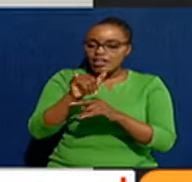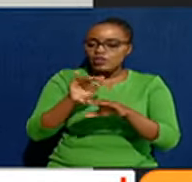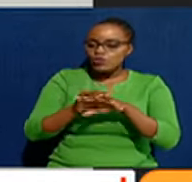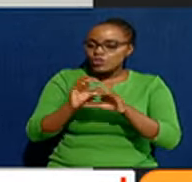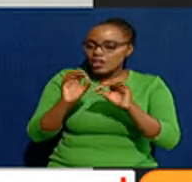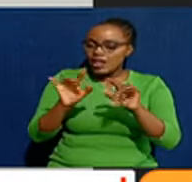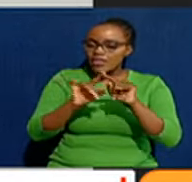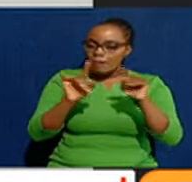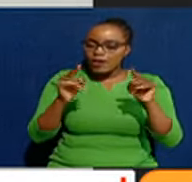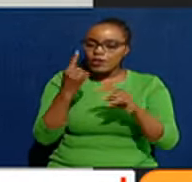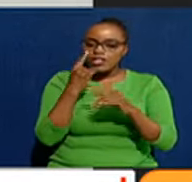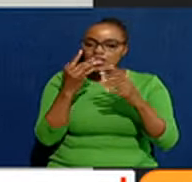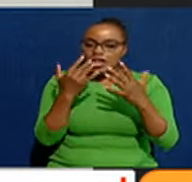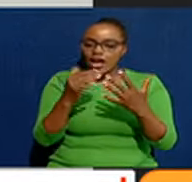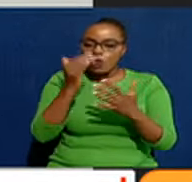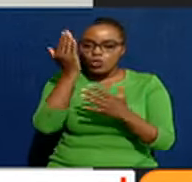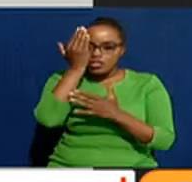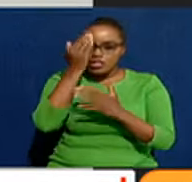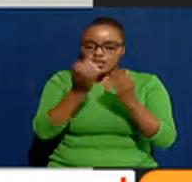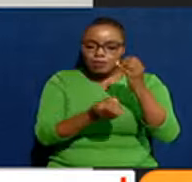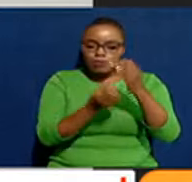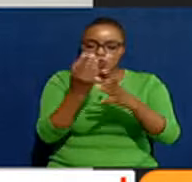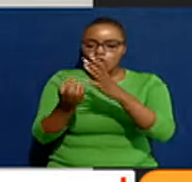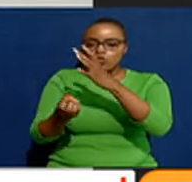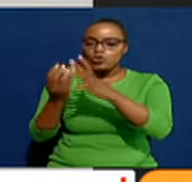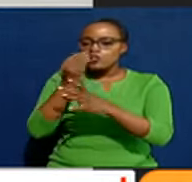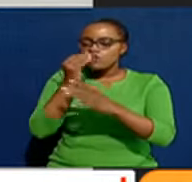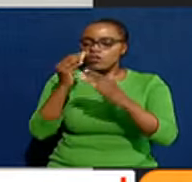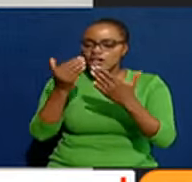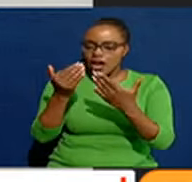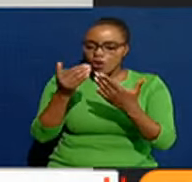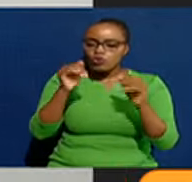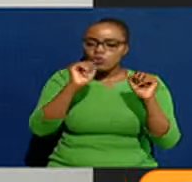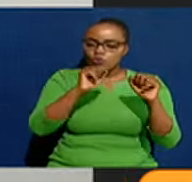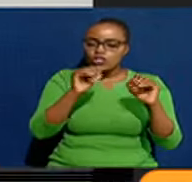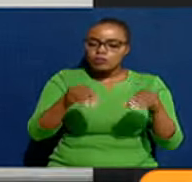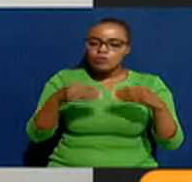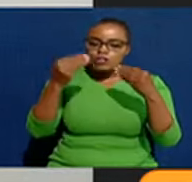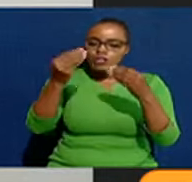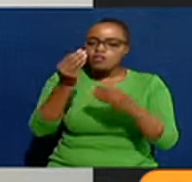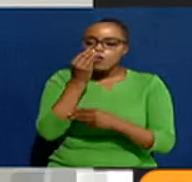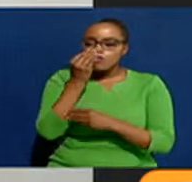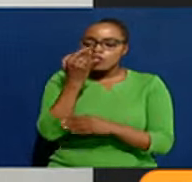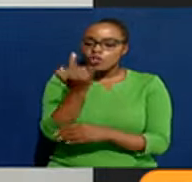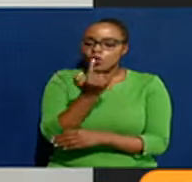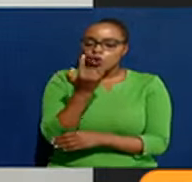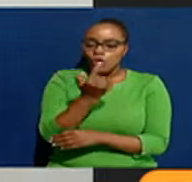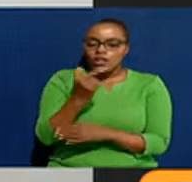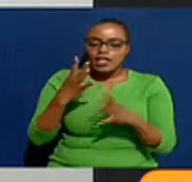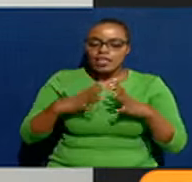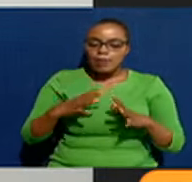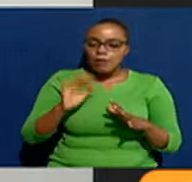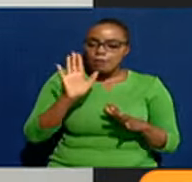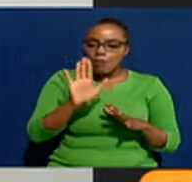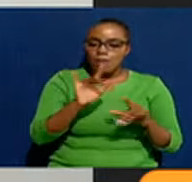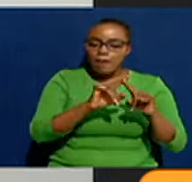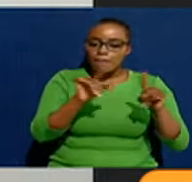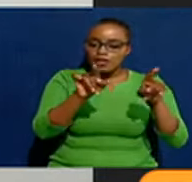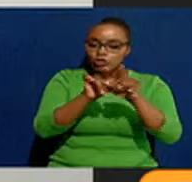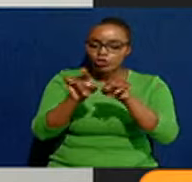have seen how Israel produces food to actually feed not only its citizen, but